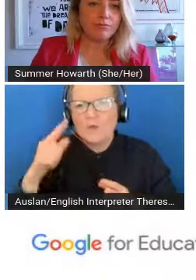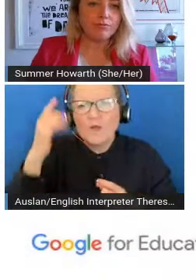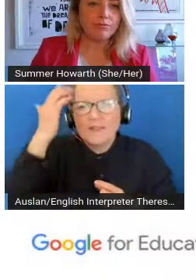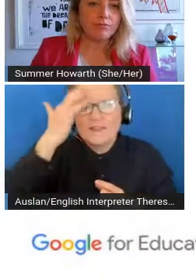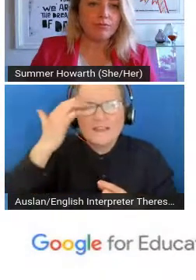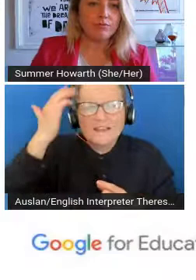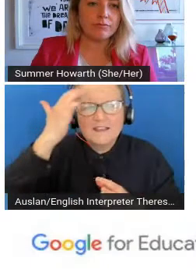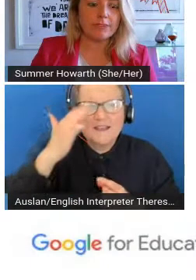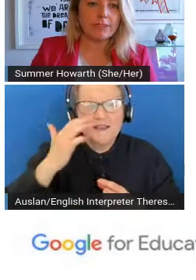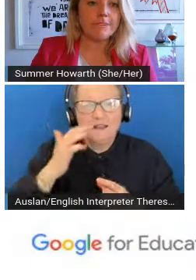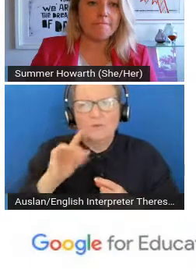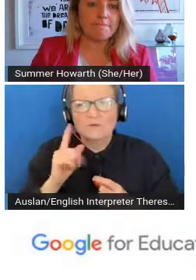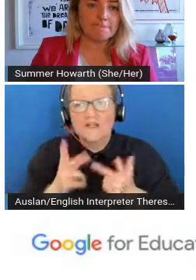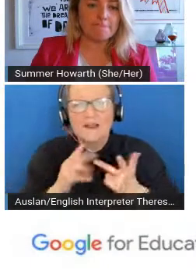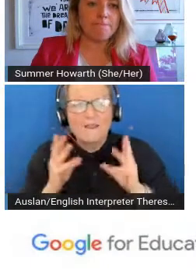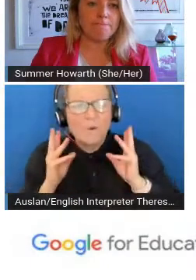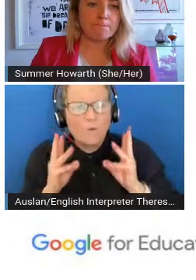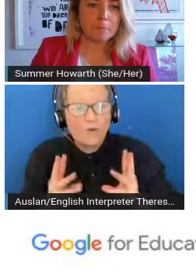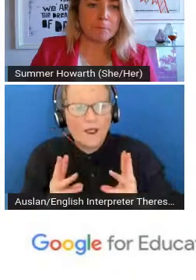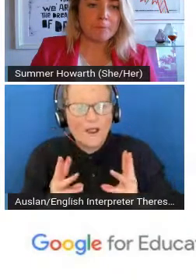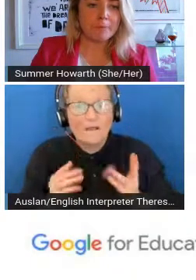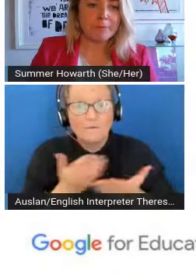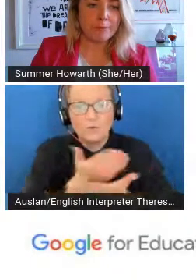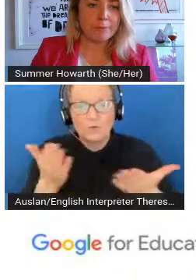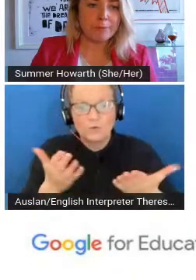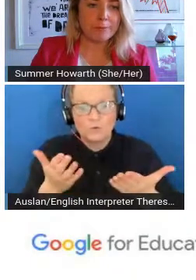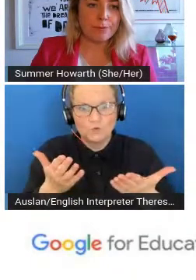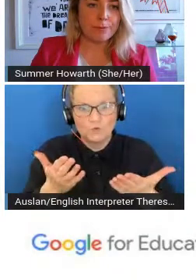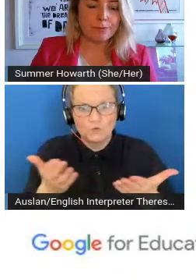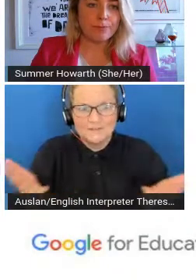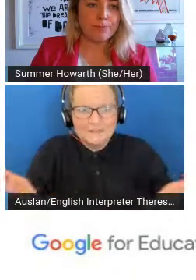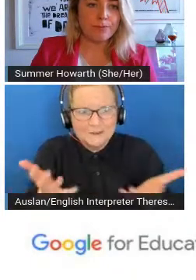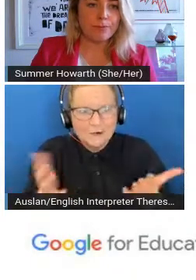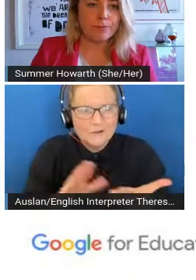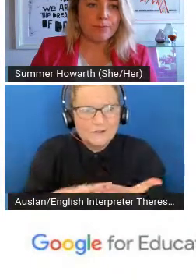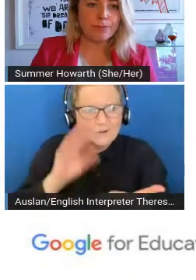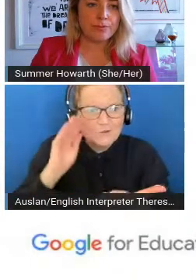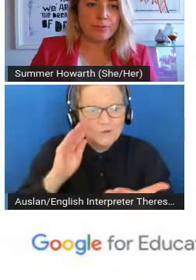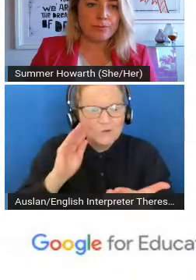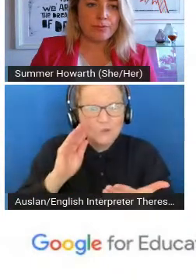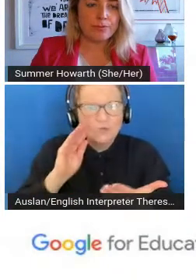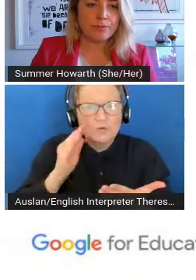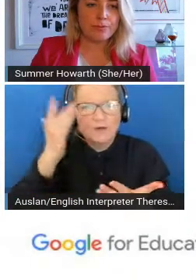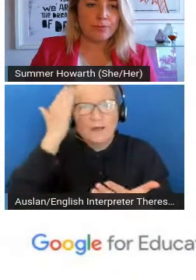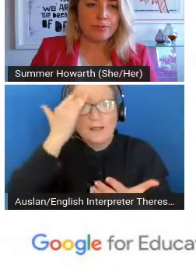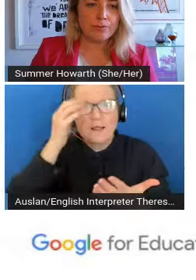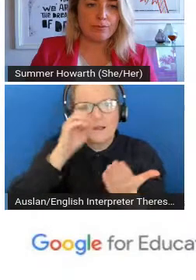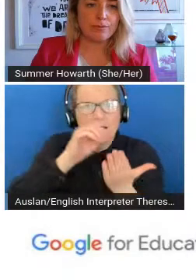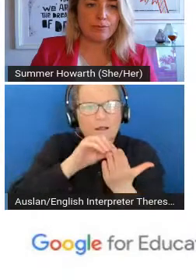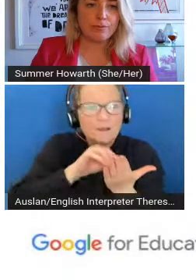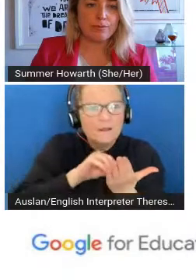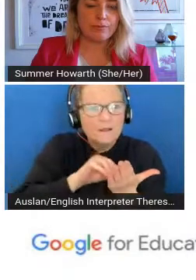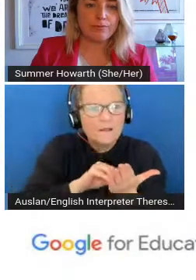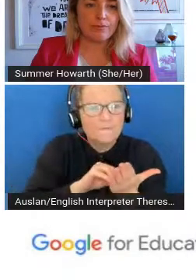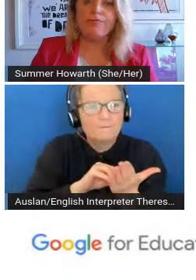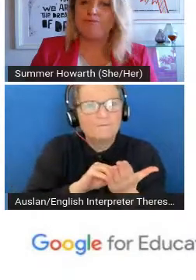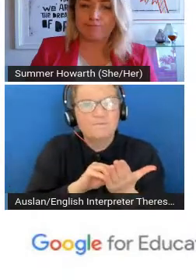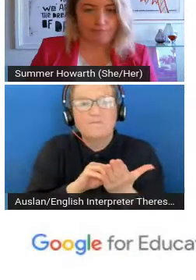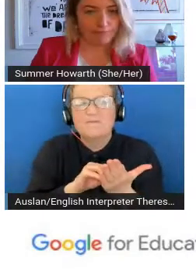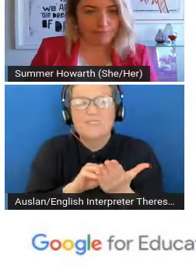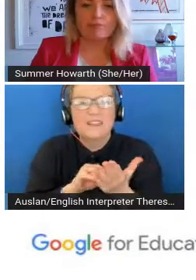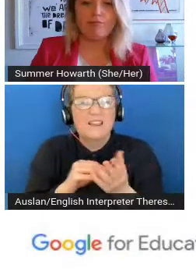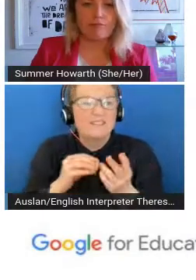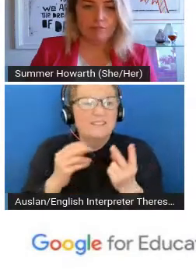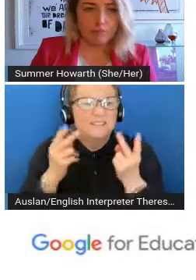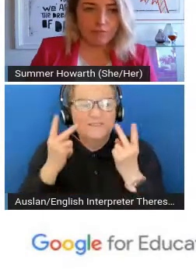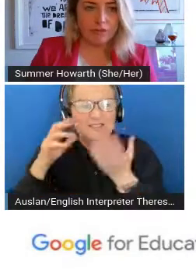another way for you to get, to get kids to capture their thinking. You could maybe think of a Google site,